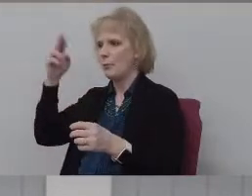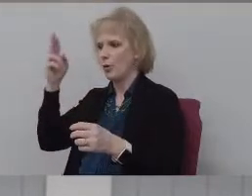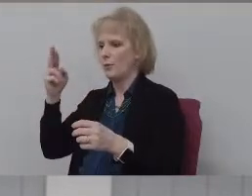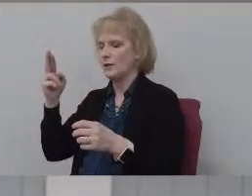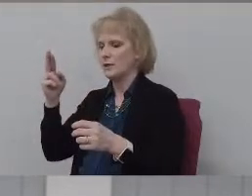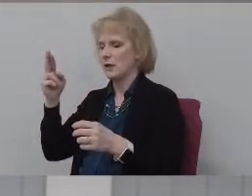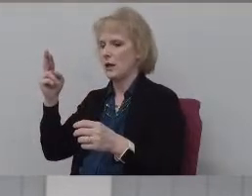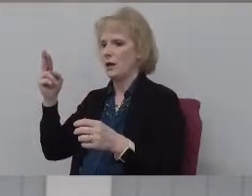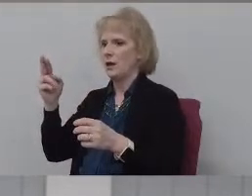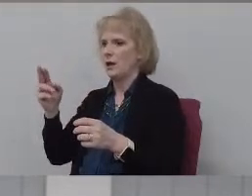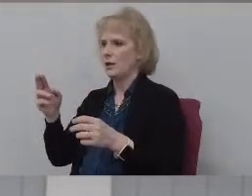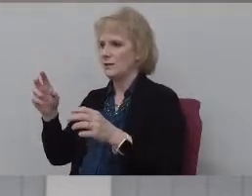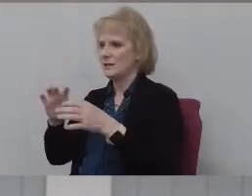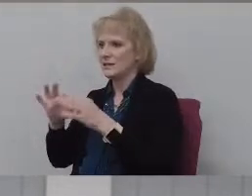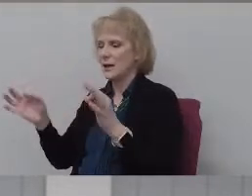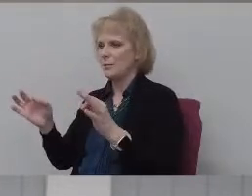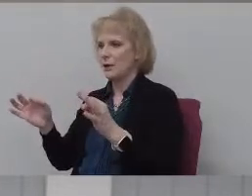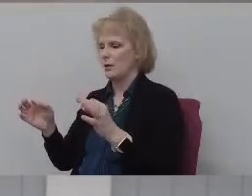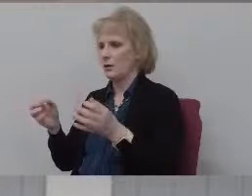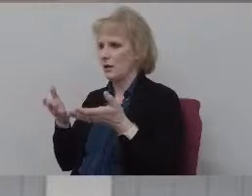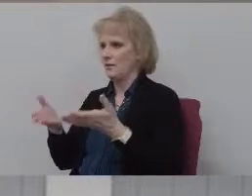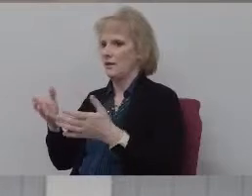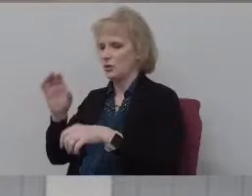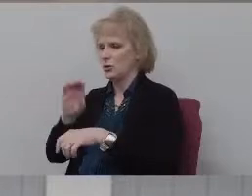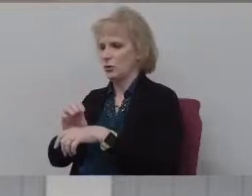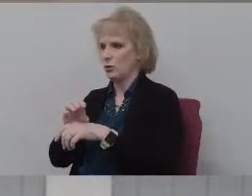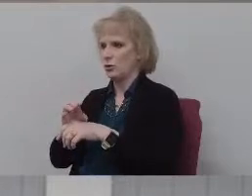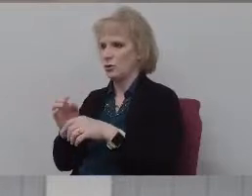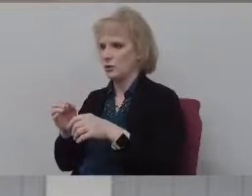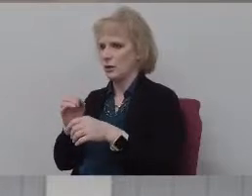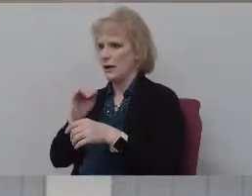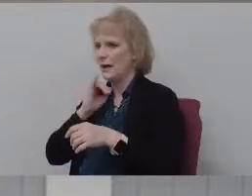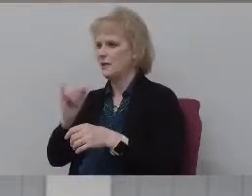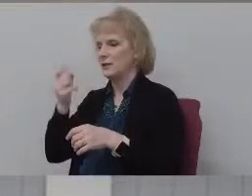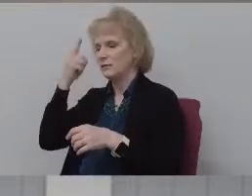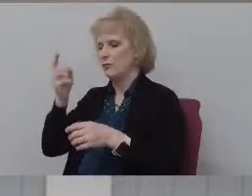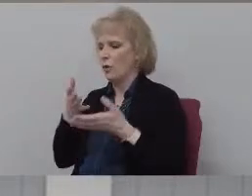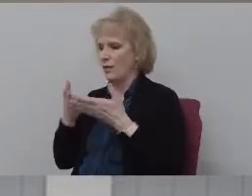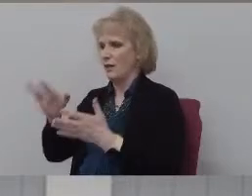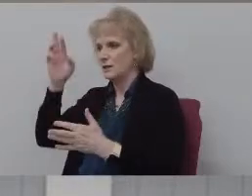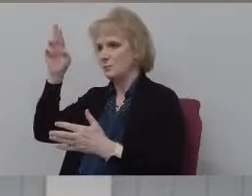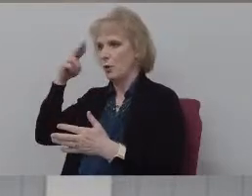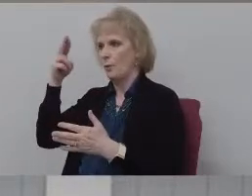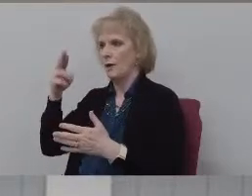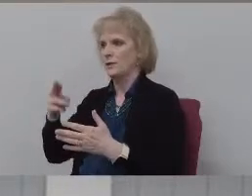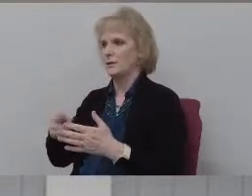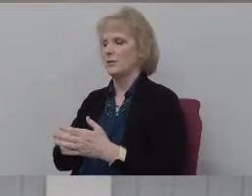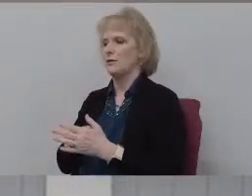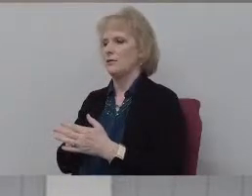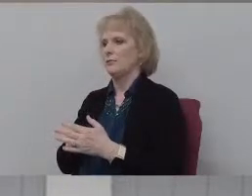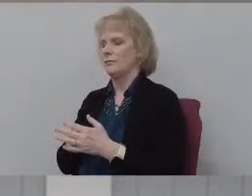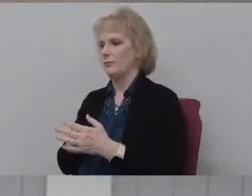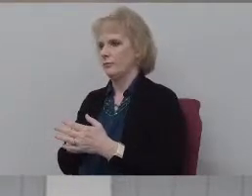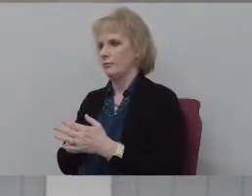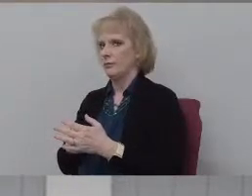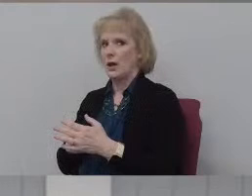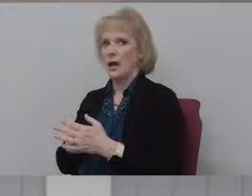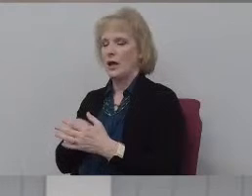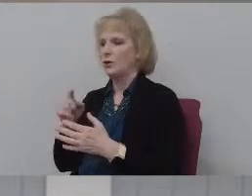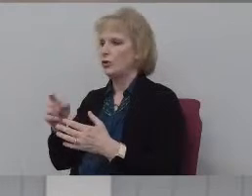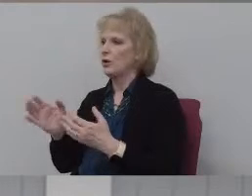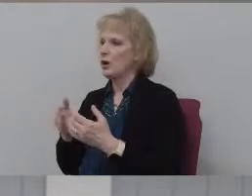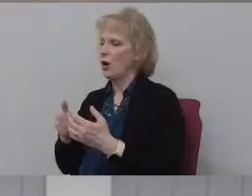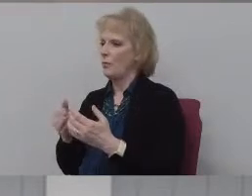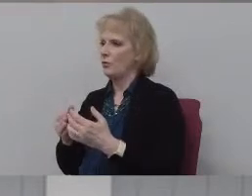This church, Bible Baptist Church, Puyallup, Washington, exists for this purpose. And you could almost build